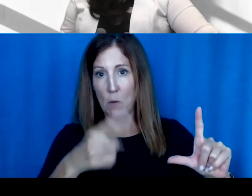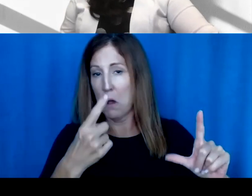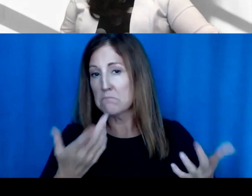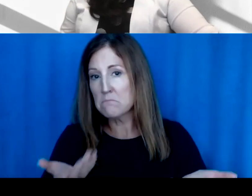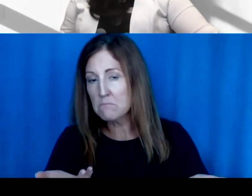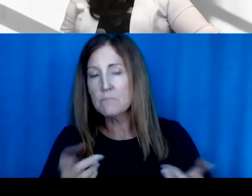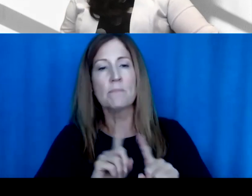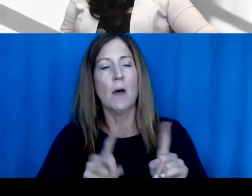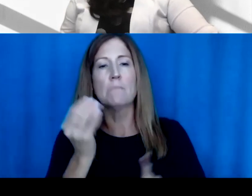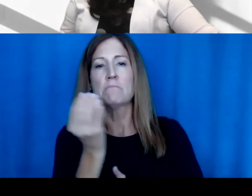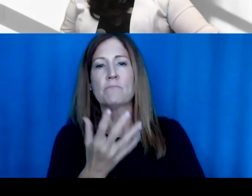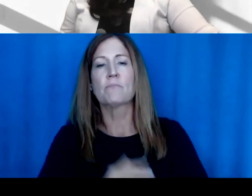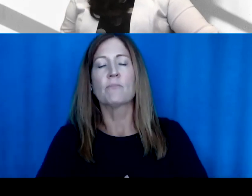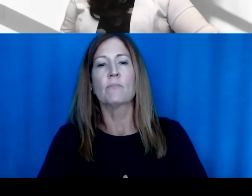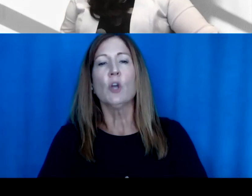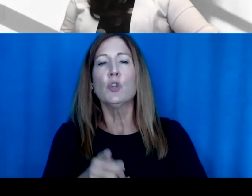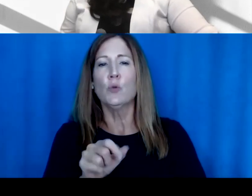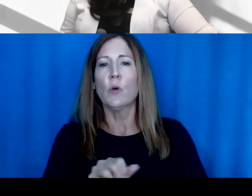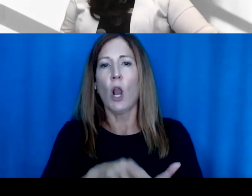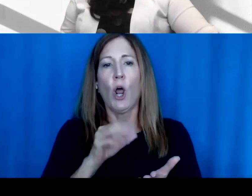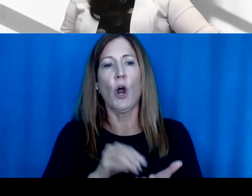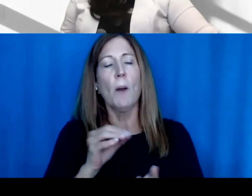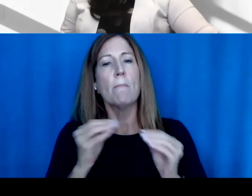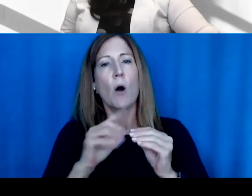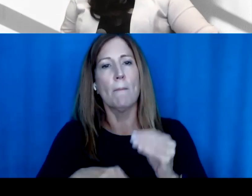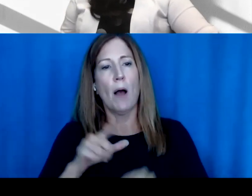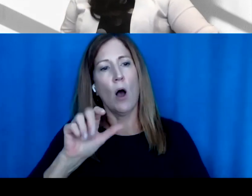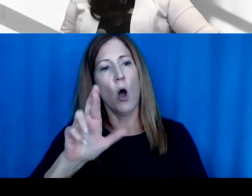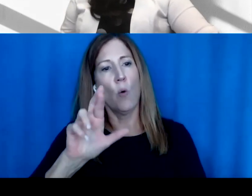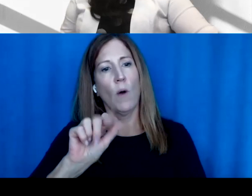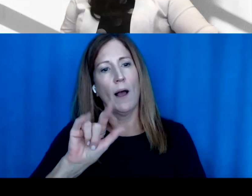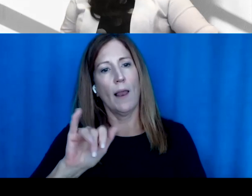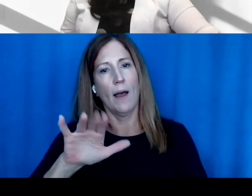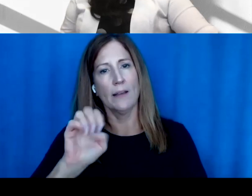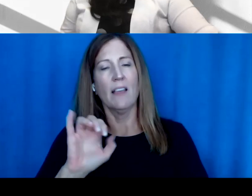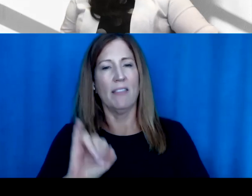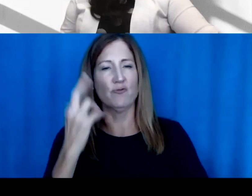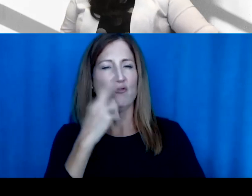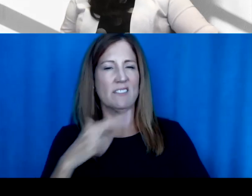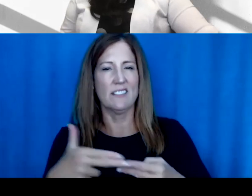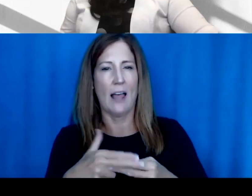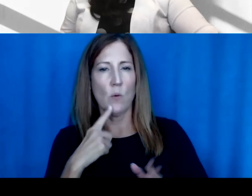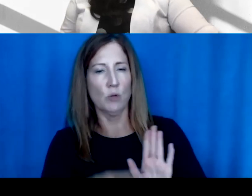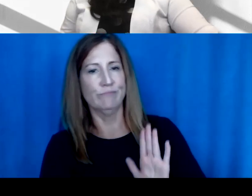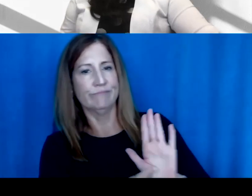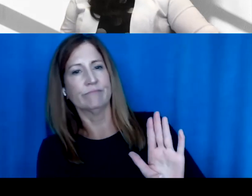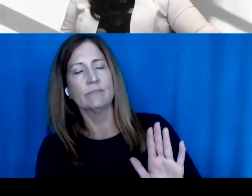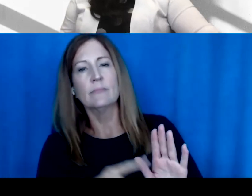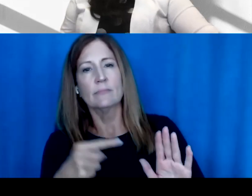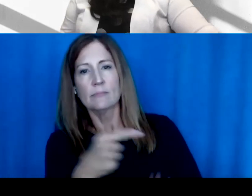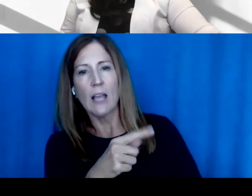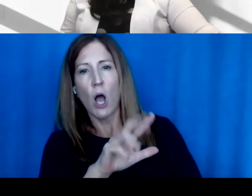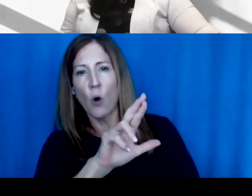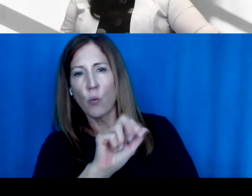you can learn more about Reliance by, and I think this is where I was just going to share our slide about